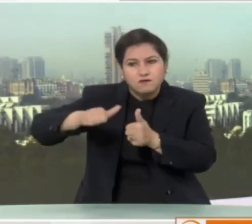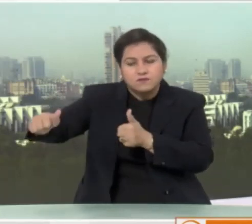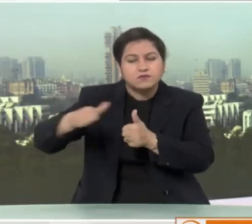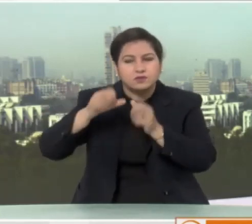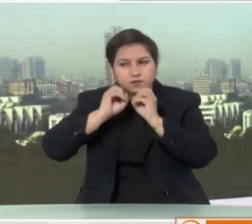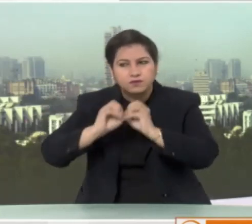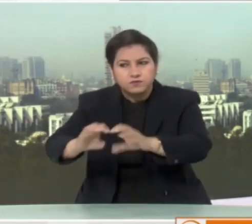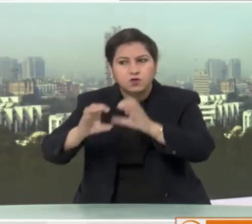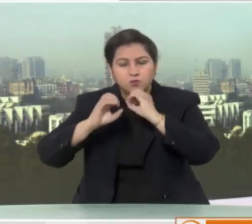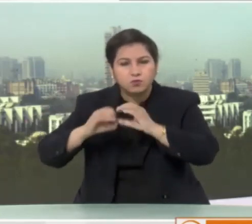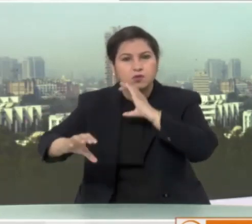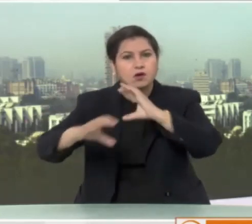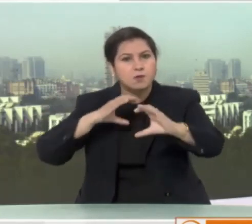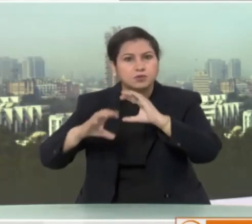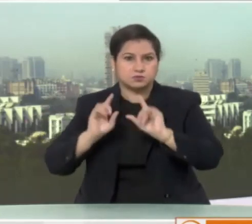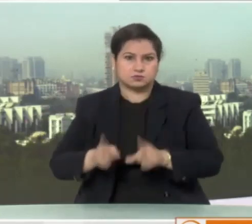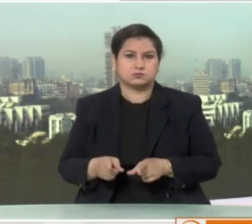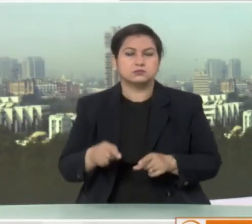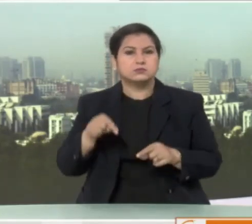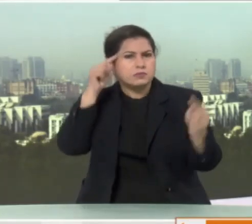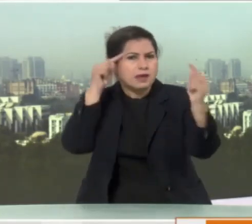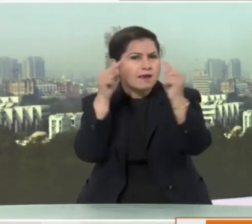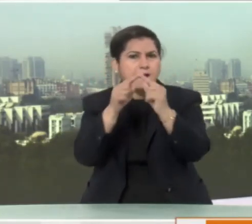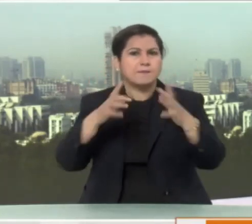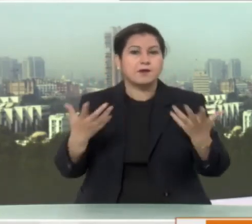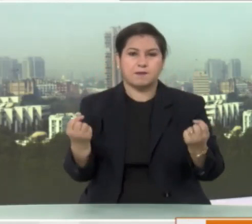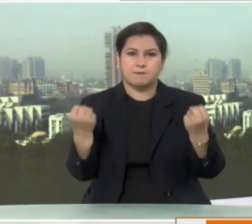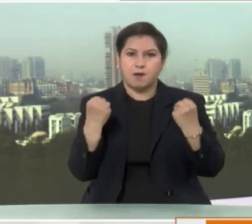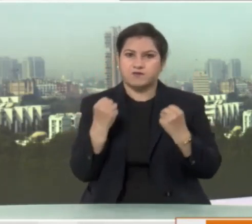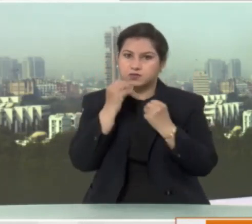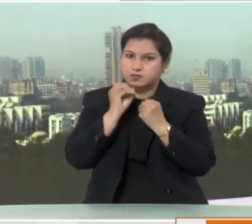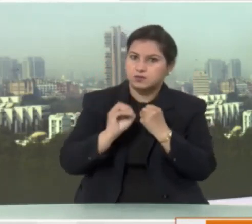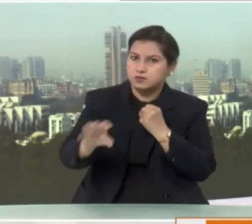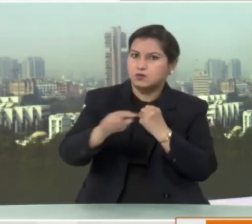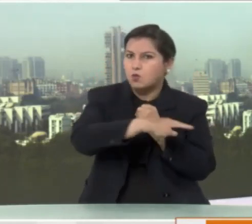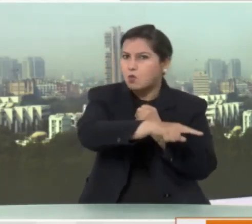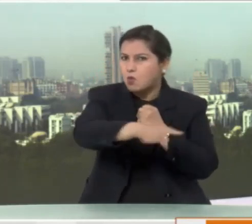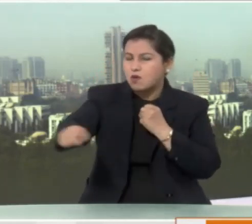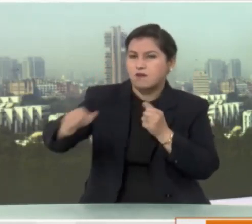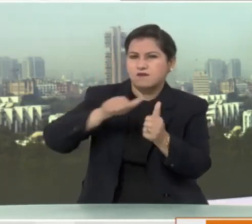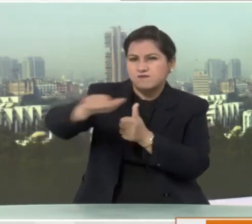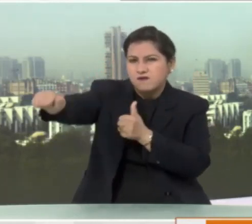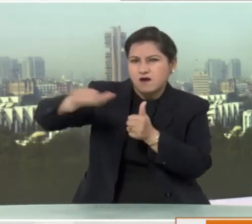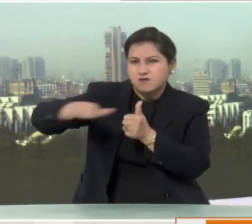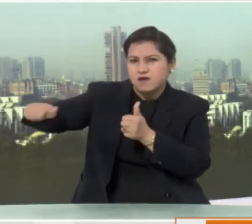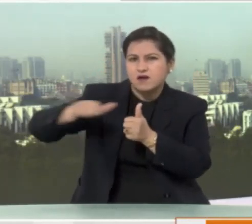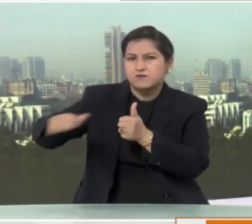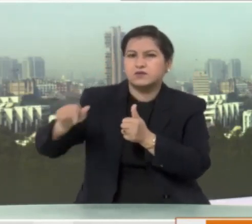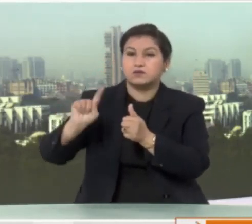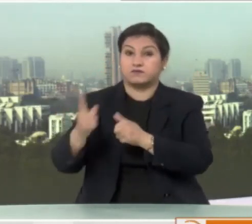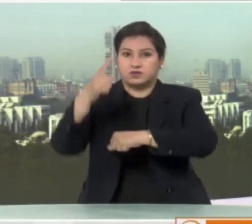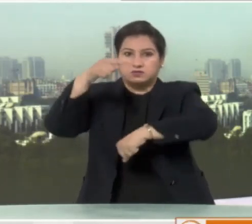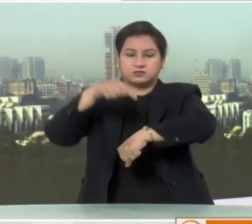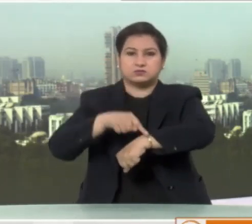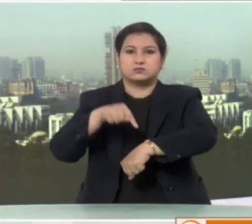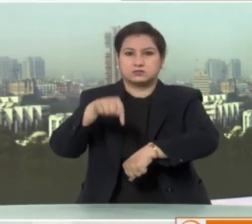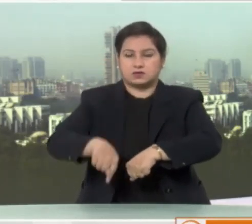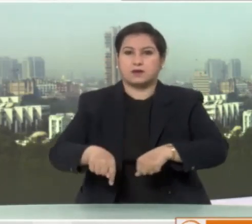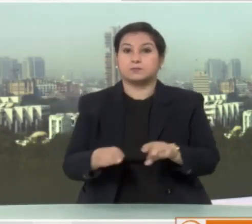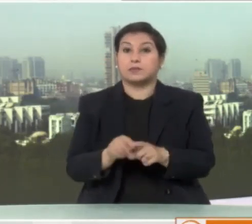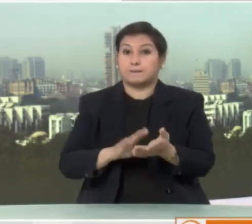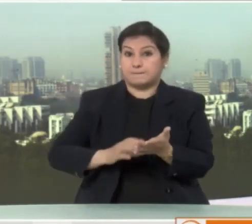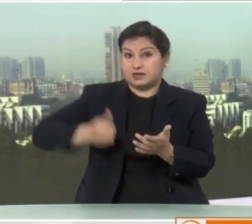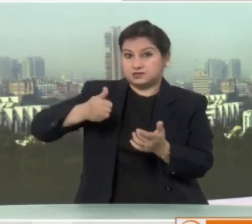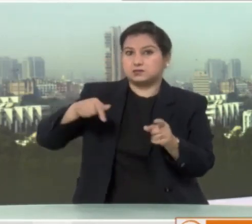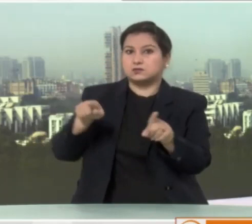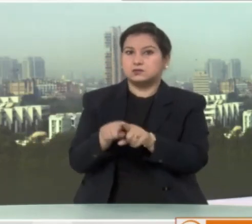grassroots population. The talk is aimed at harnessing their power to reach out to the people in the remote corners of India. This is the first